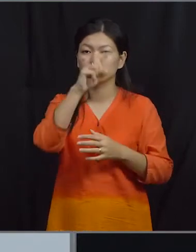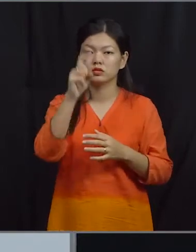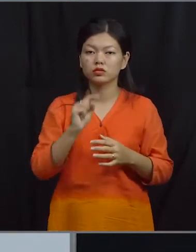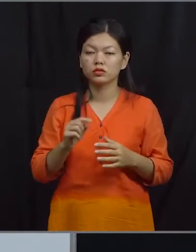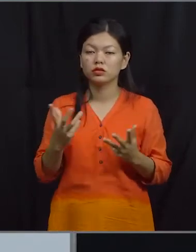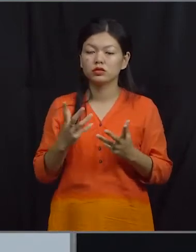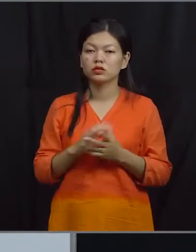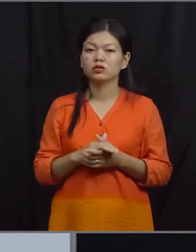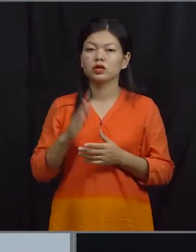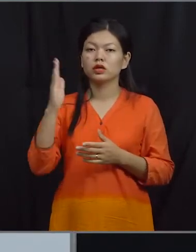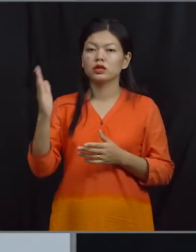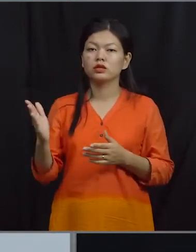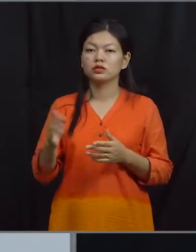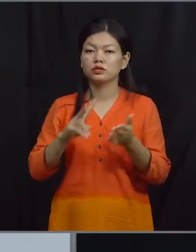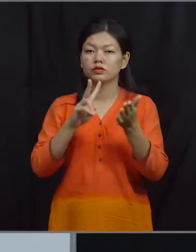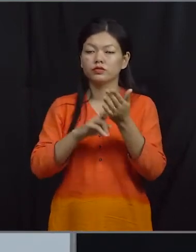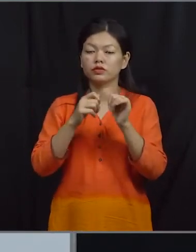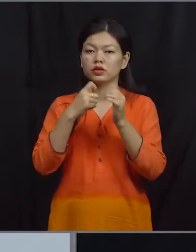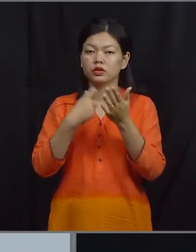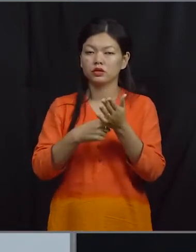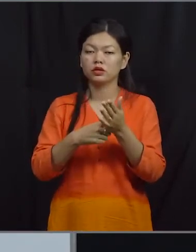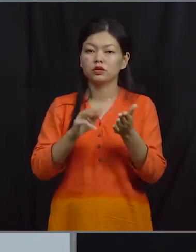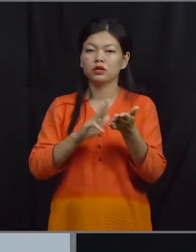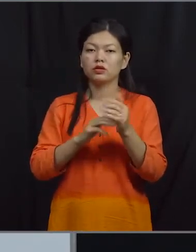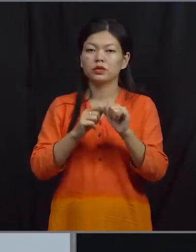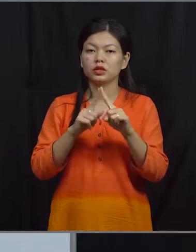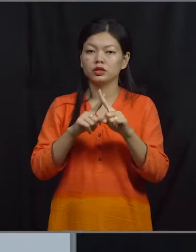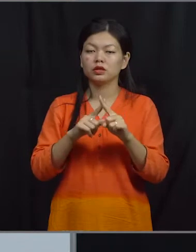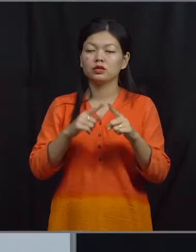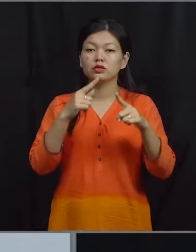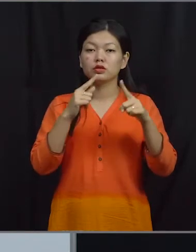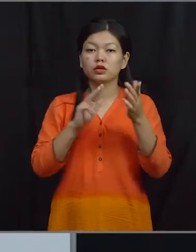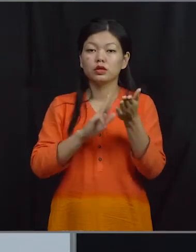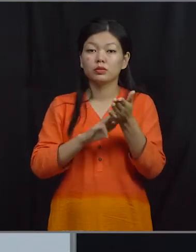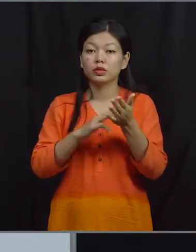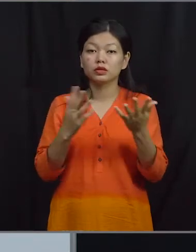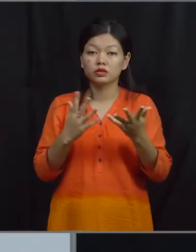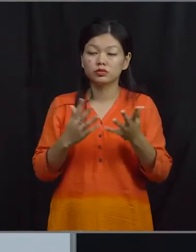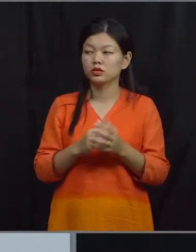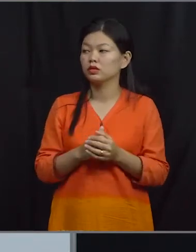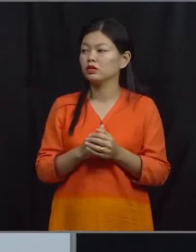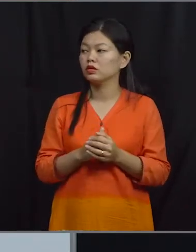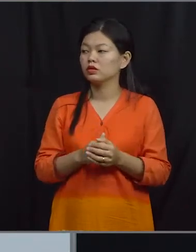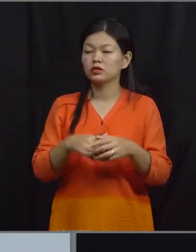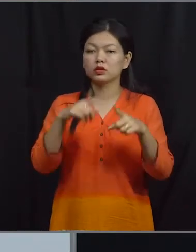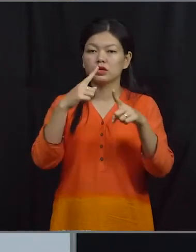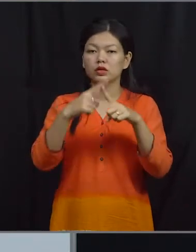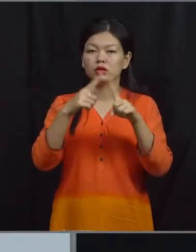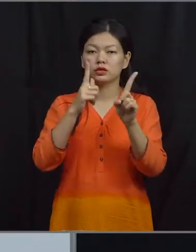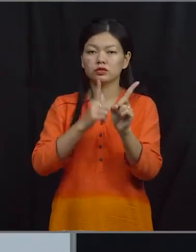variable matrix. What are the variables we have? X, y, z. So here you have to put it in the column matrix x, y,